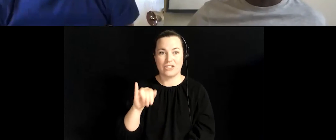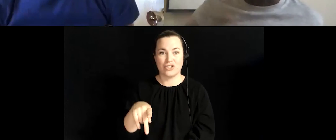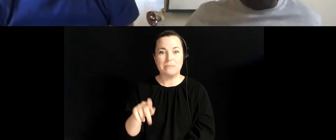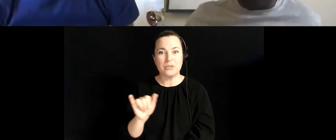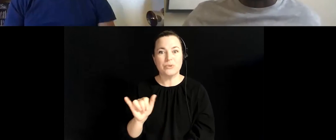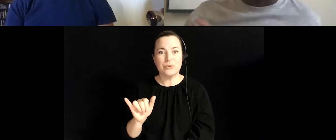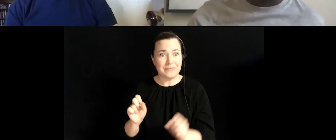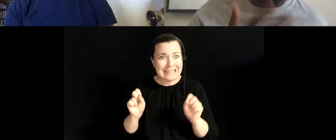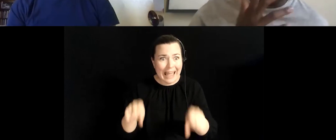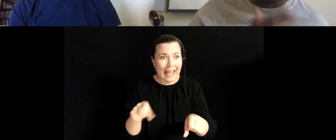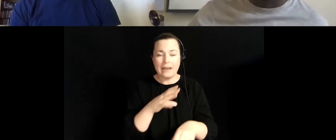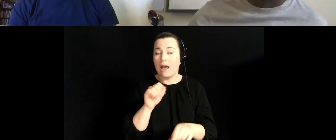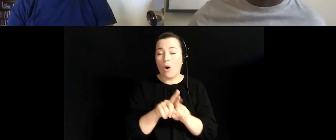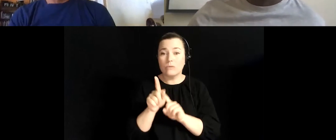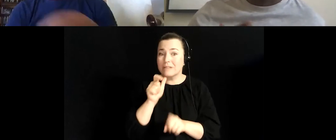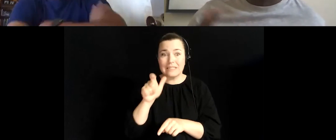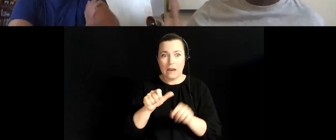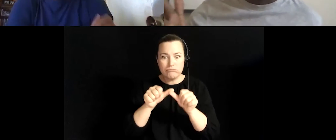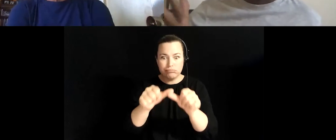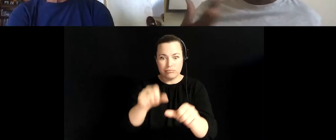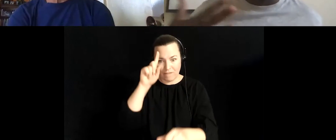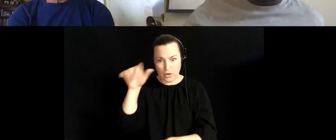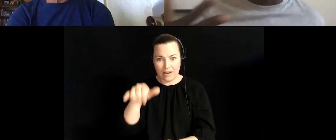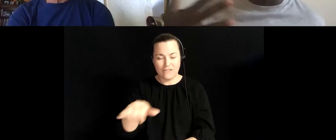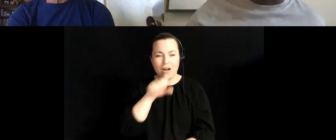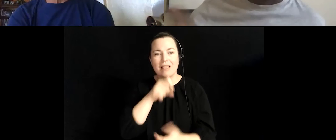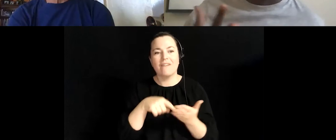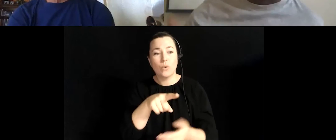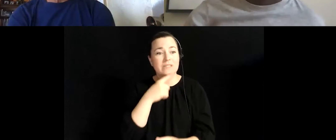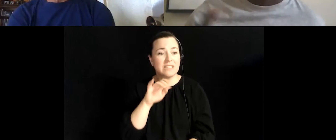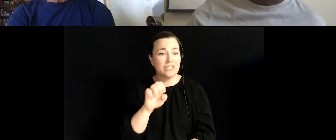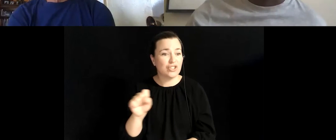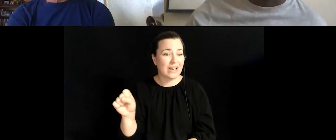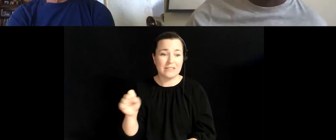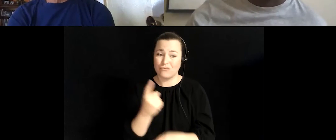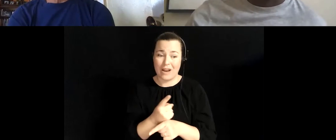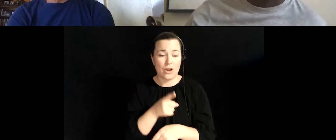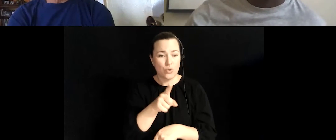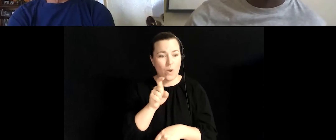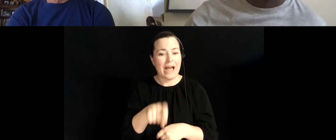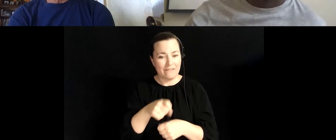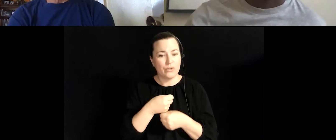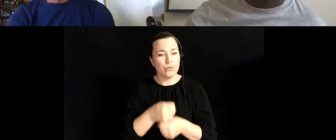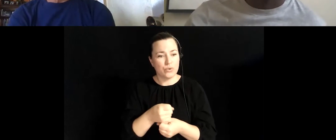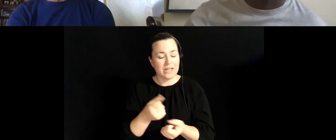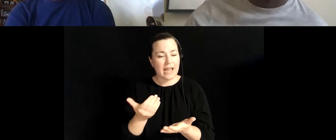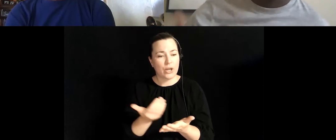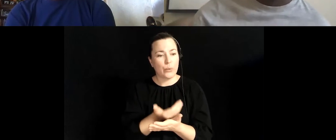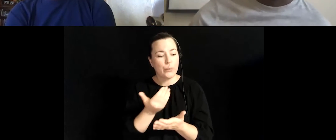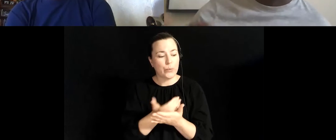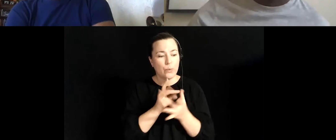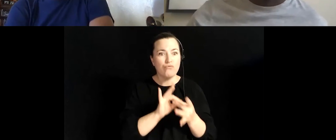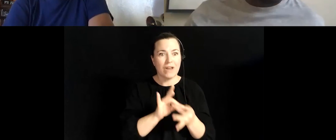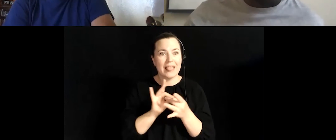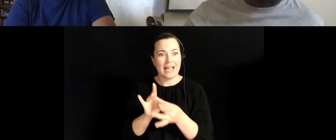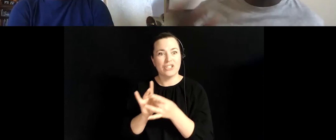to be forever. Like, I love what you just said, Jess, about like you do have to create new relationships